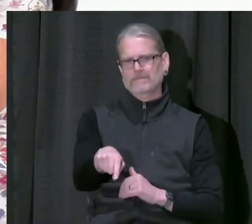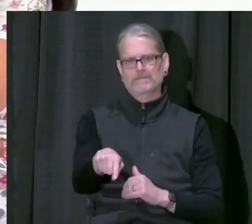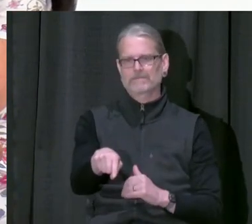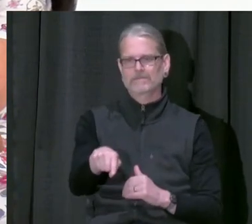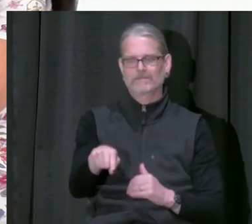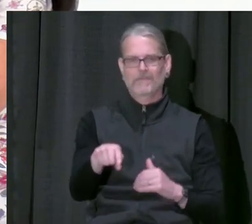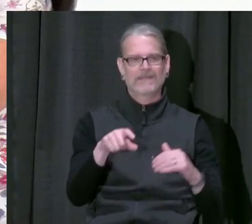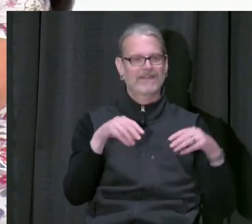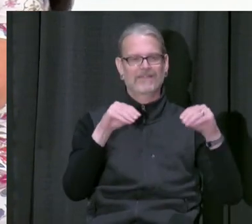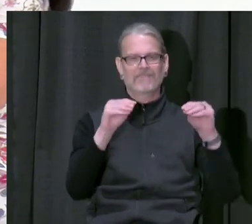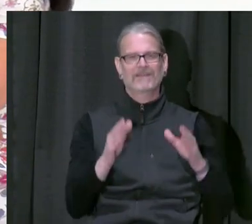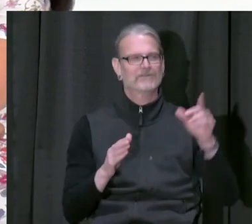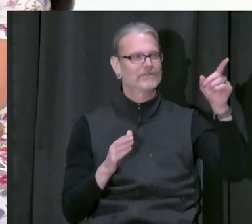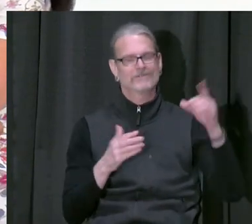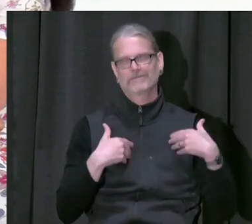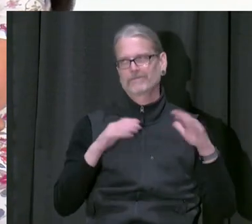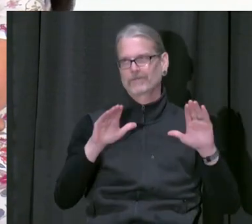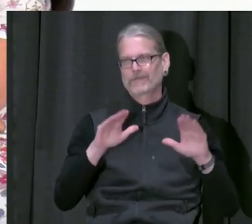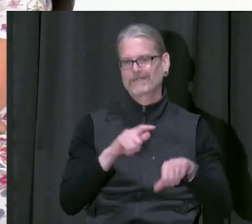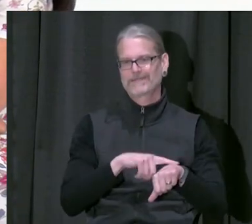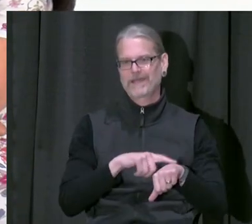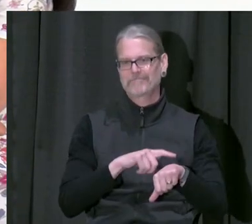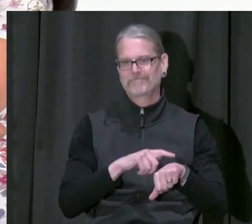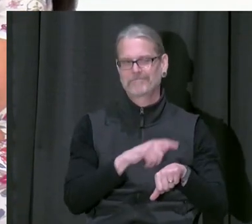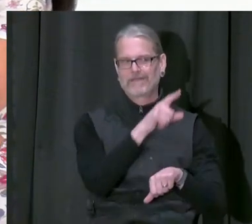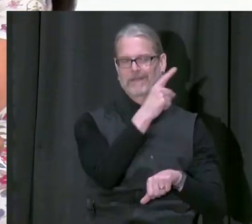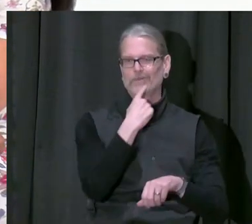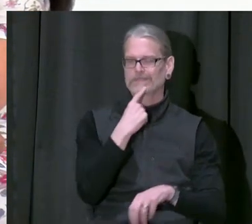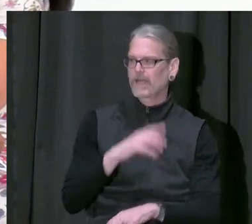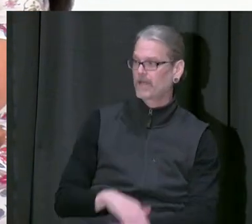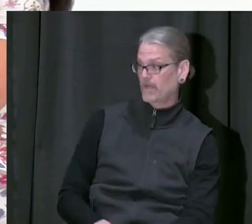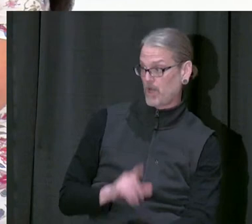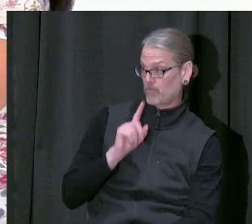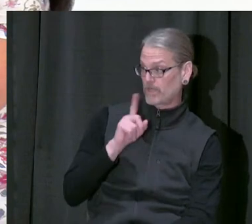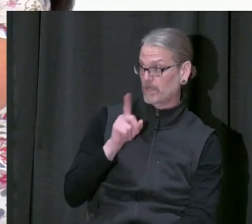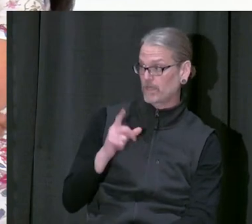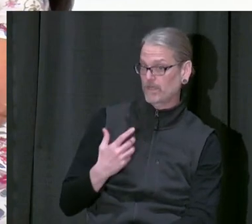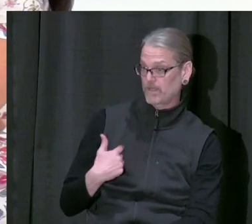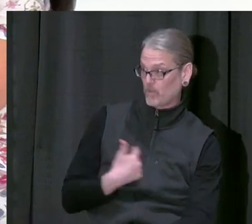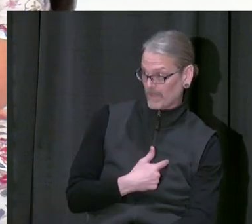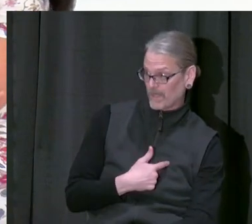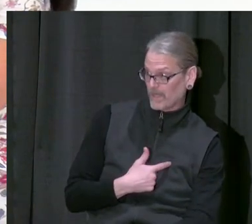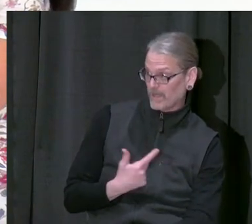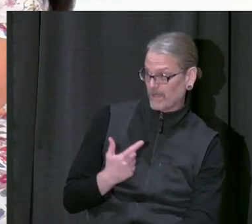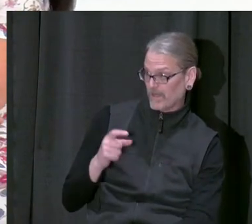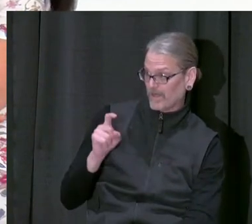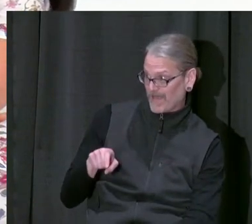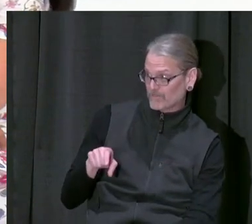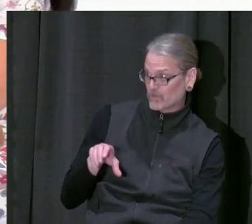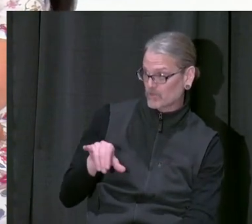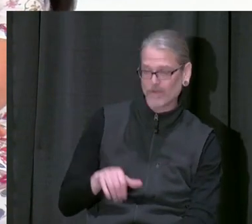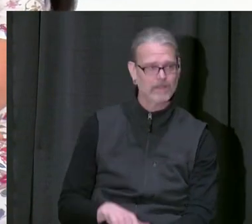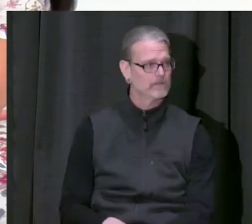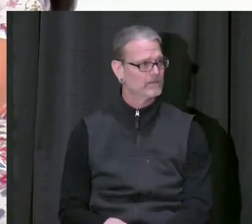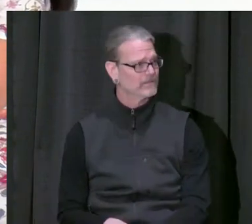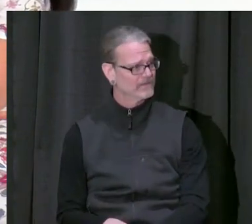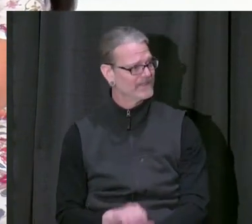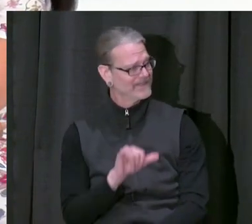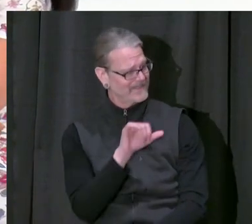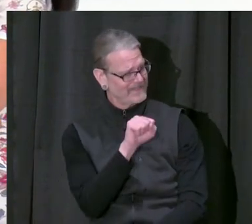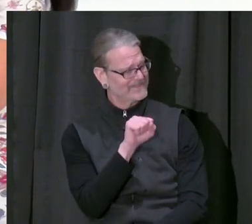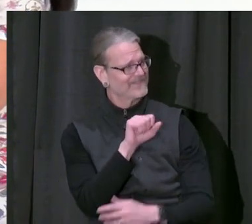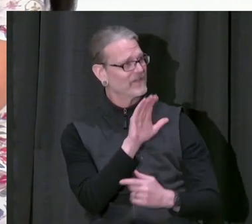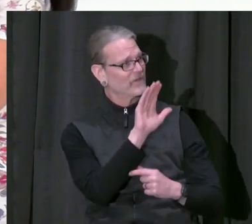have a great time, you know, trying to say, well, really? We have to. Yes, you have to. If your product is going to be